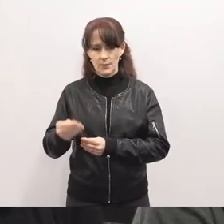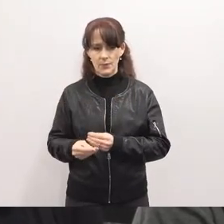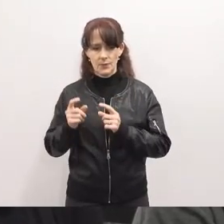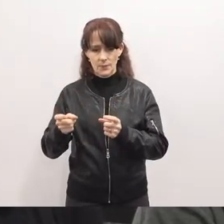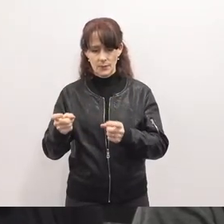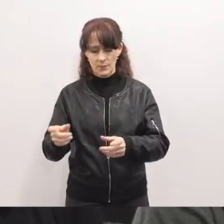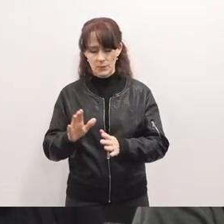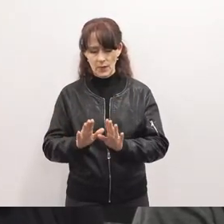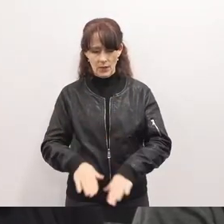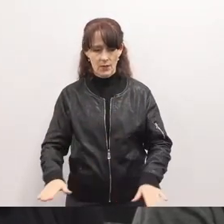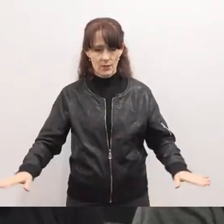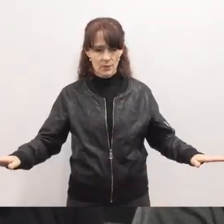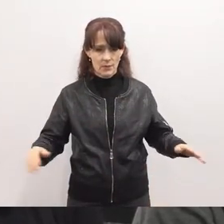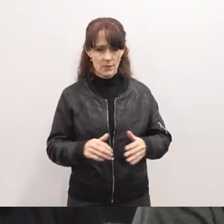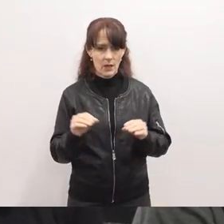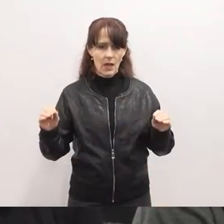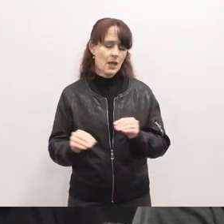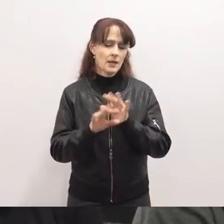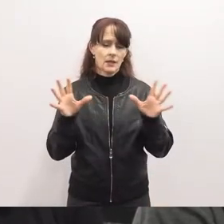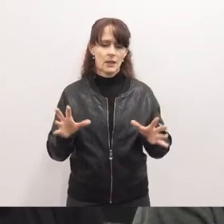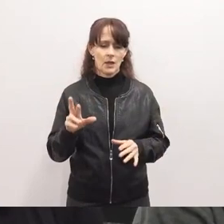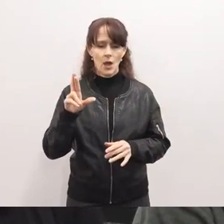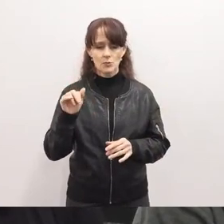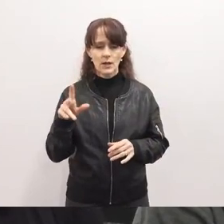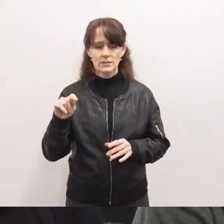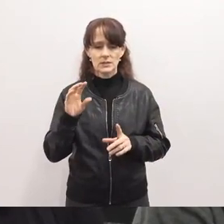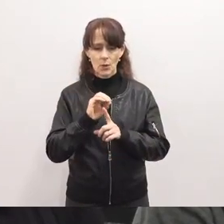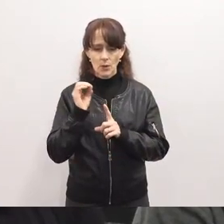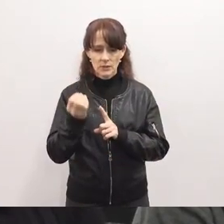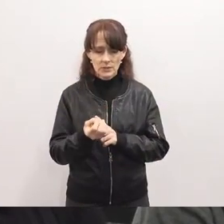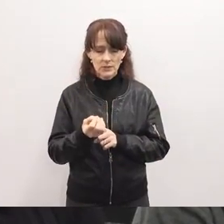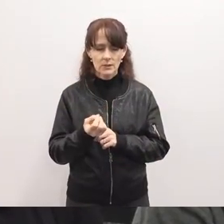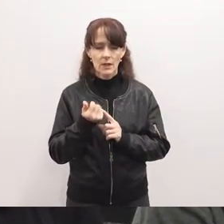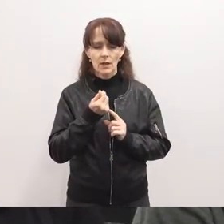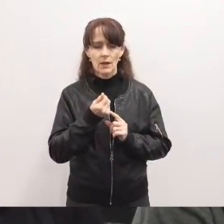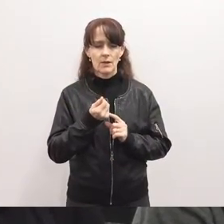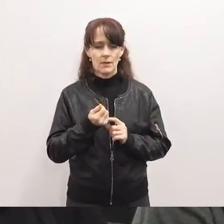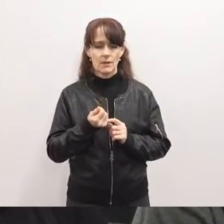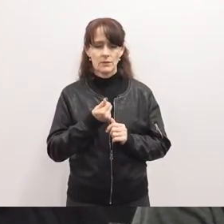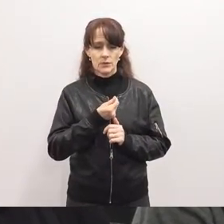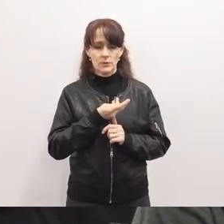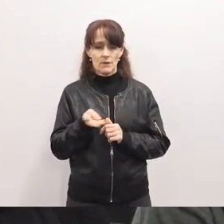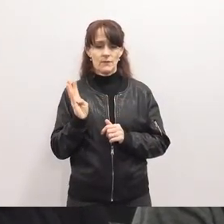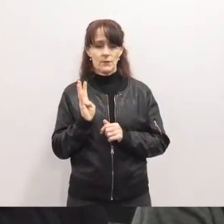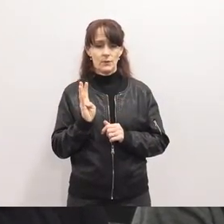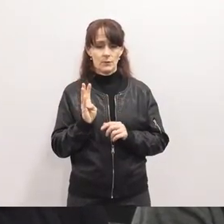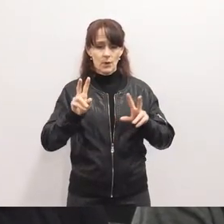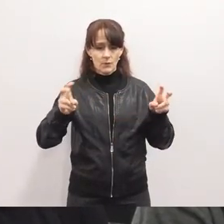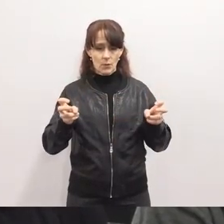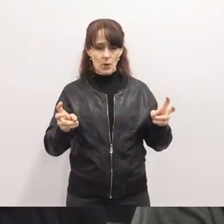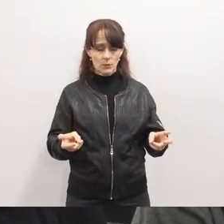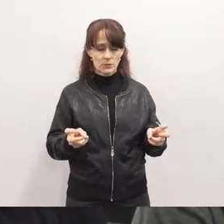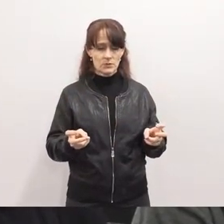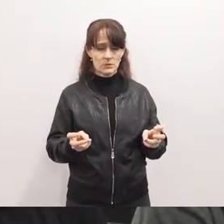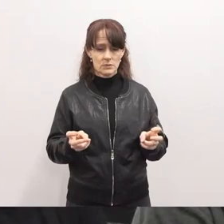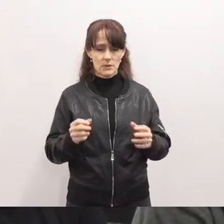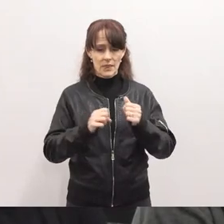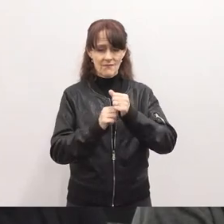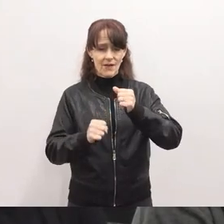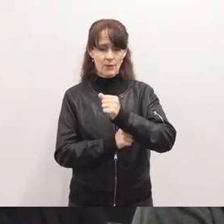offspring." Clearly, this is a racist organization. There are a few those are just a few bedrock quotes from the